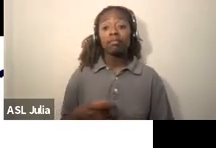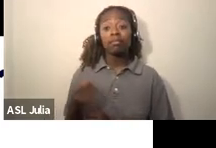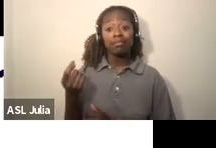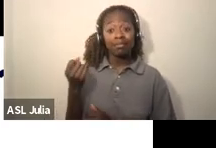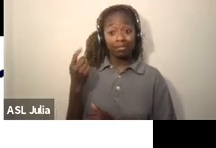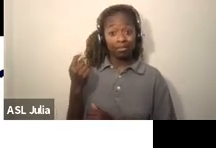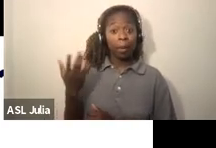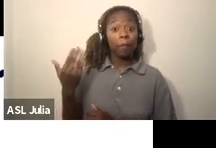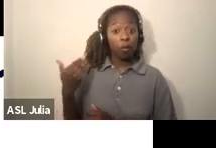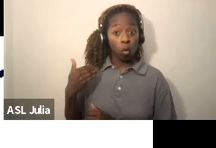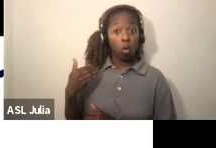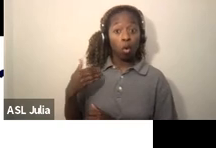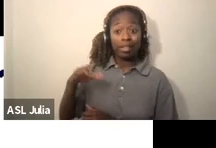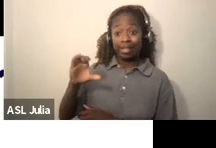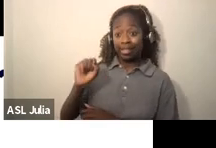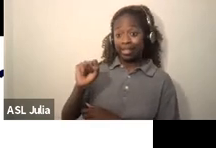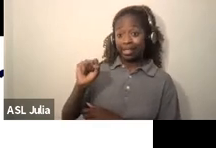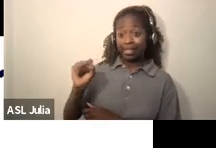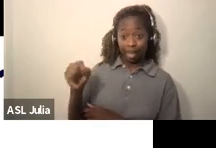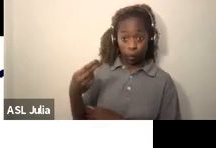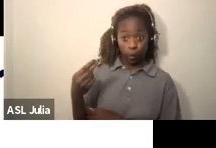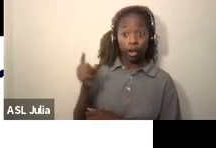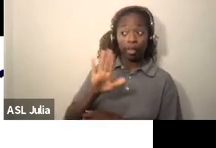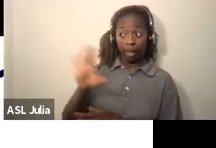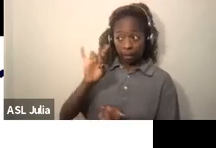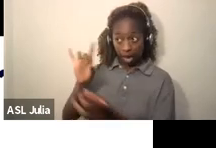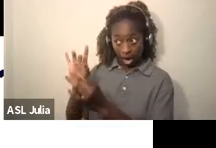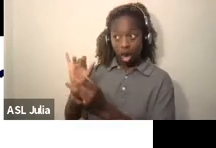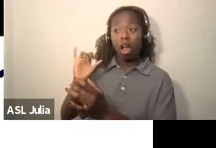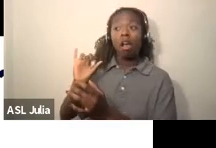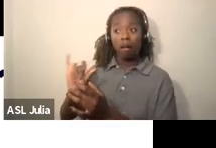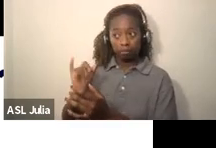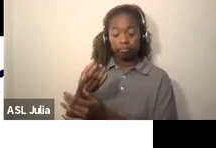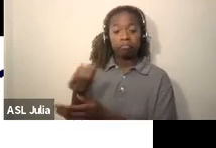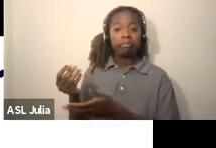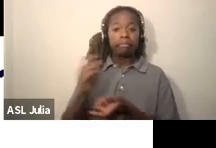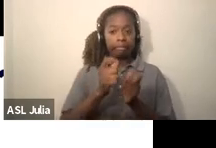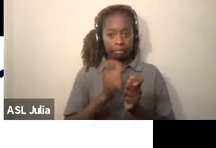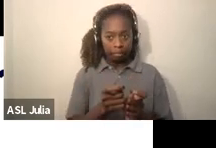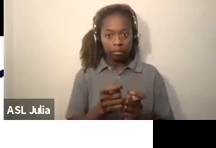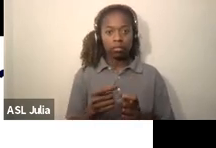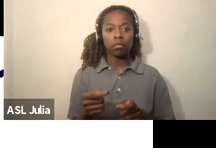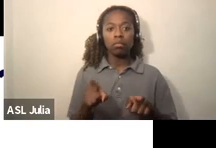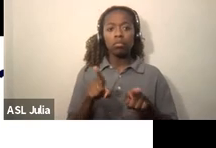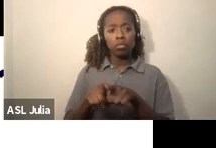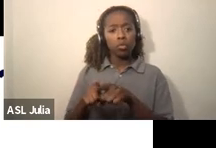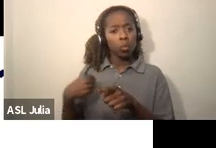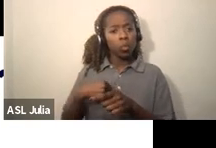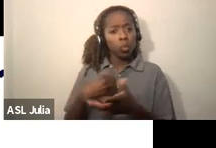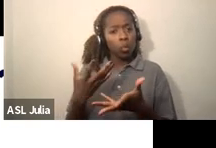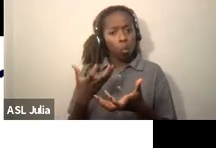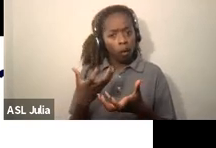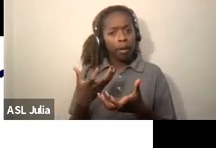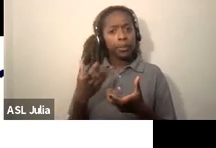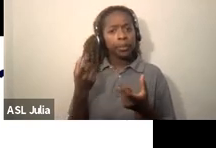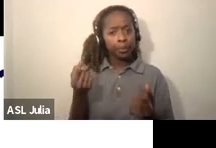stakeholder feedback um more importantly also too that we also wanted to align the code